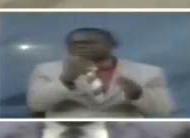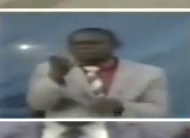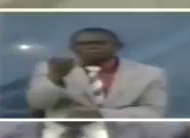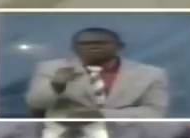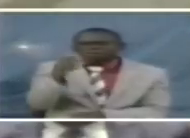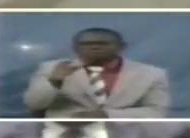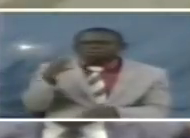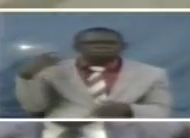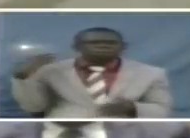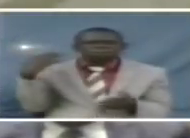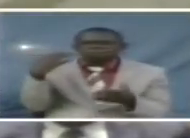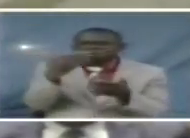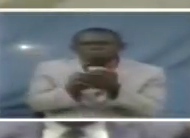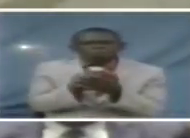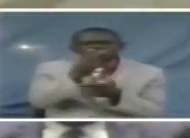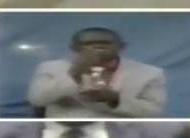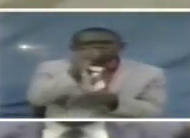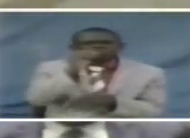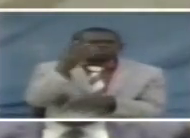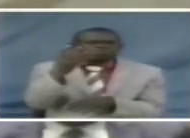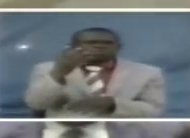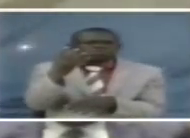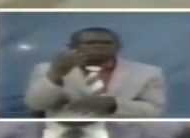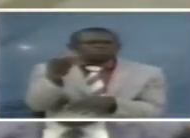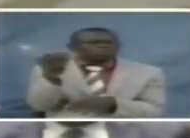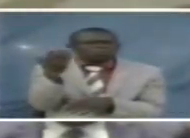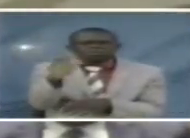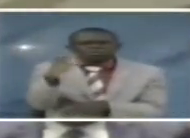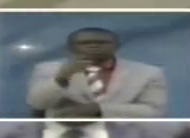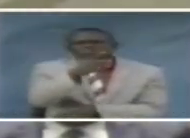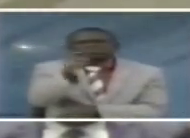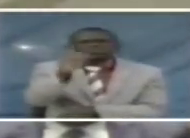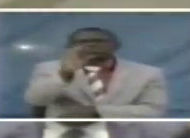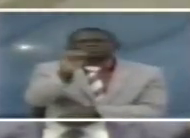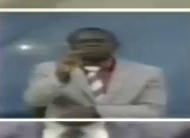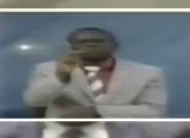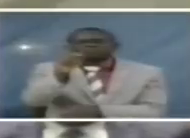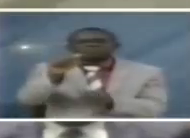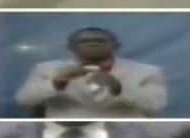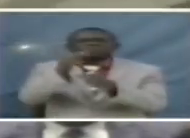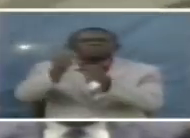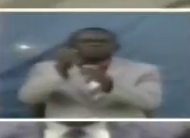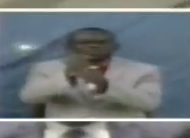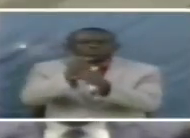150 kwacha per annum and has remained at this level since